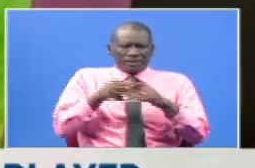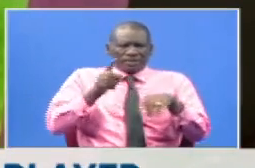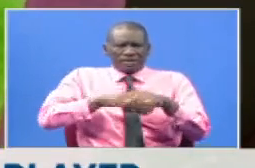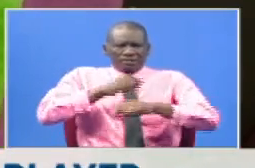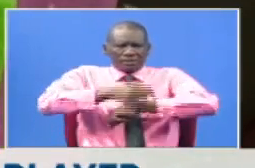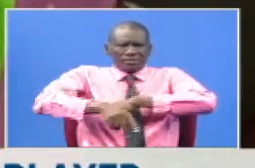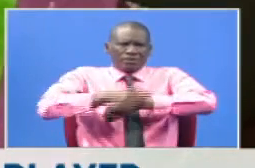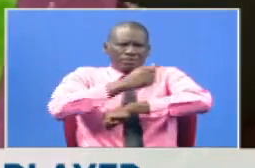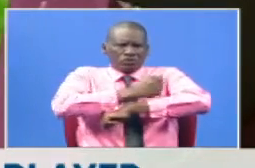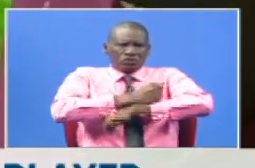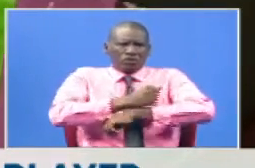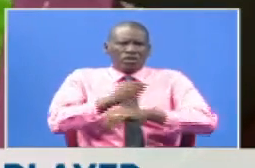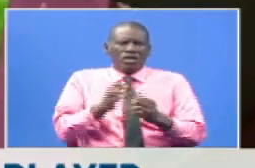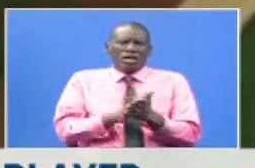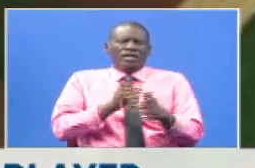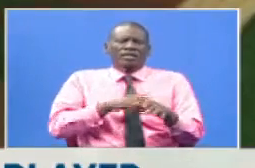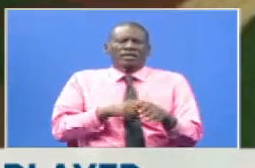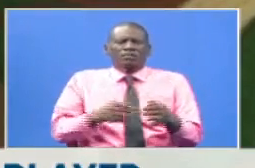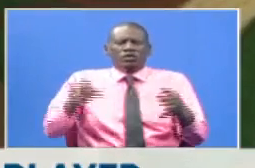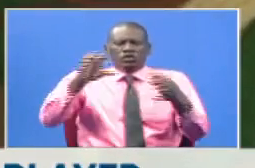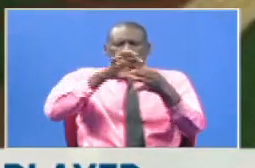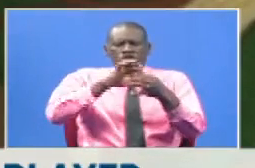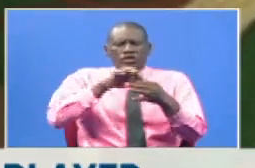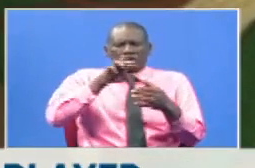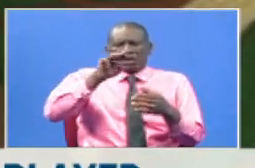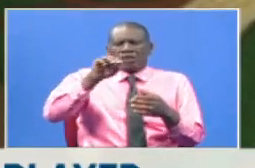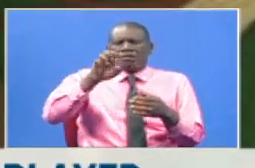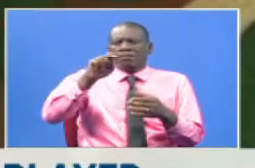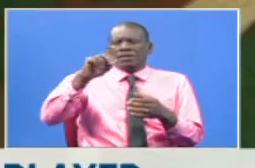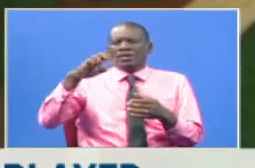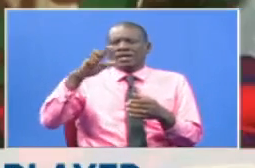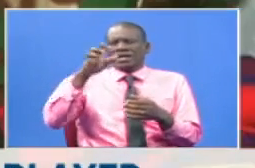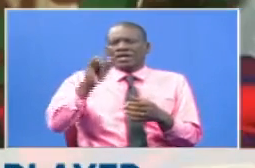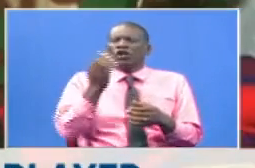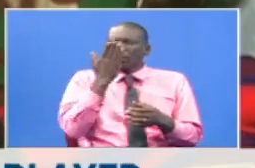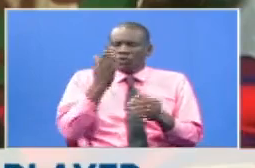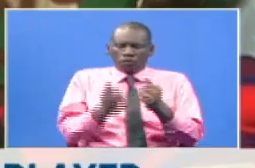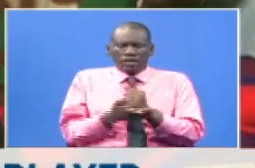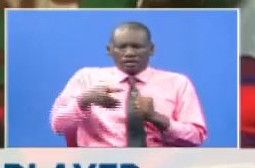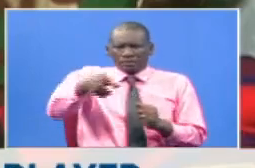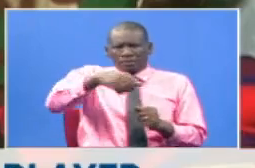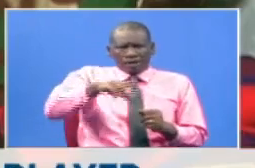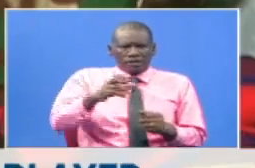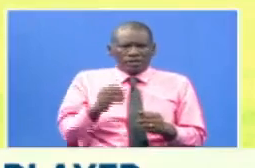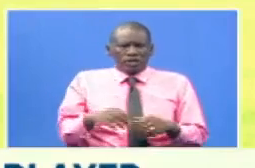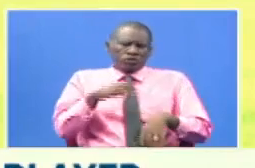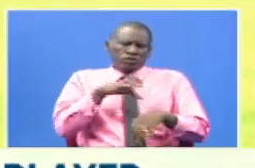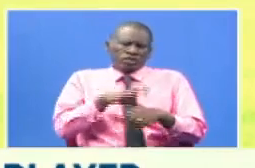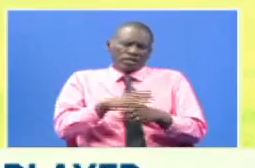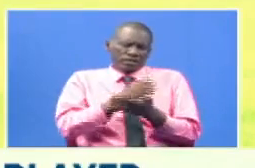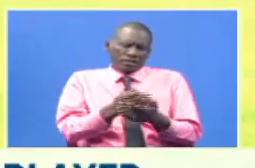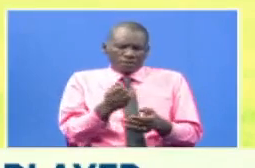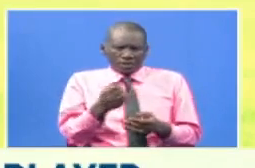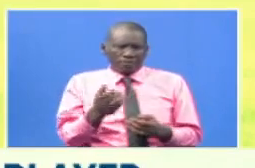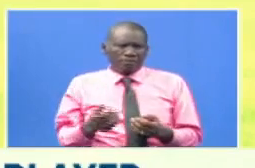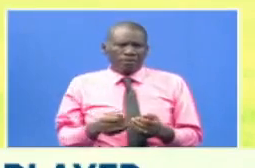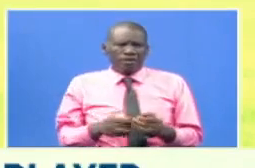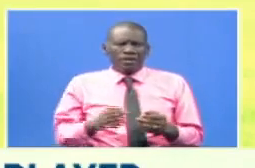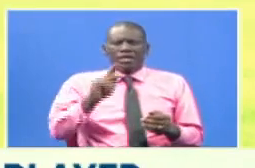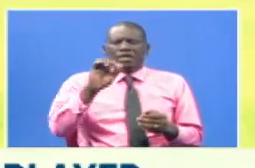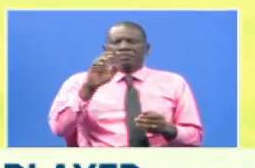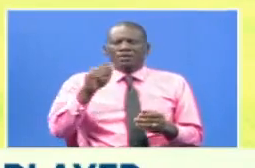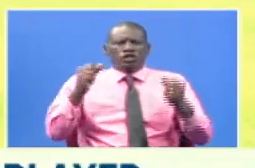primary. Venye alichukuliwa alikuwa anatusaidia juu unaona at least alikuwa anapata kitu. Kibet is a champion. Tumecheza